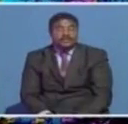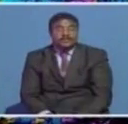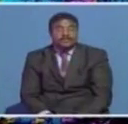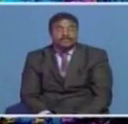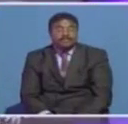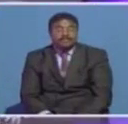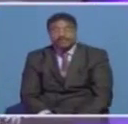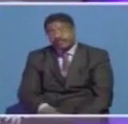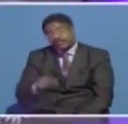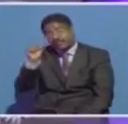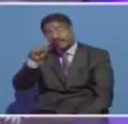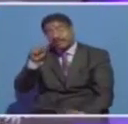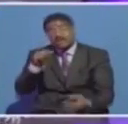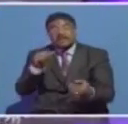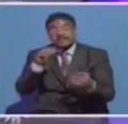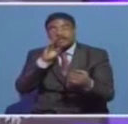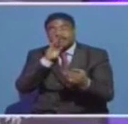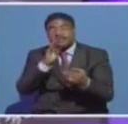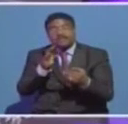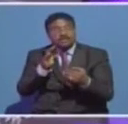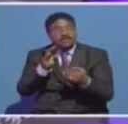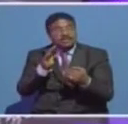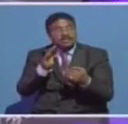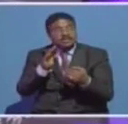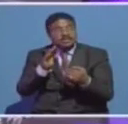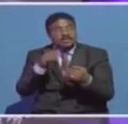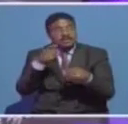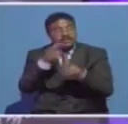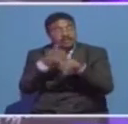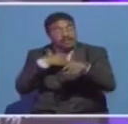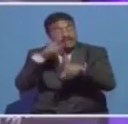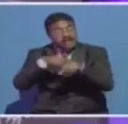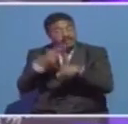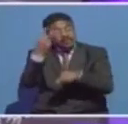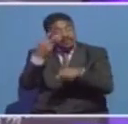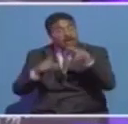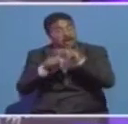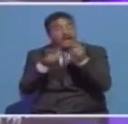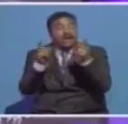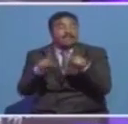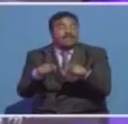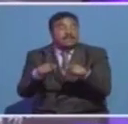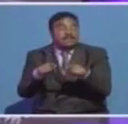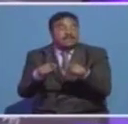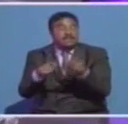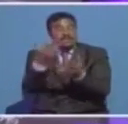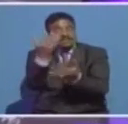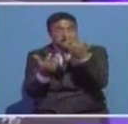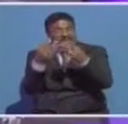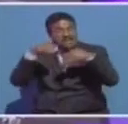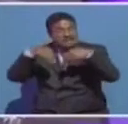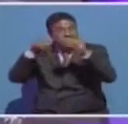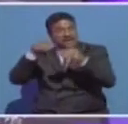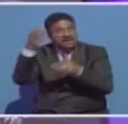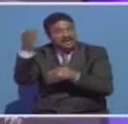been, I think since my term of office, we've had 2 incidences: the markets, the gutted markets,